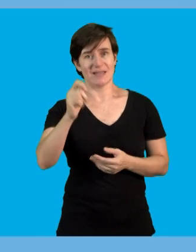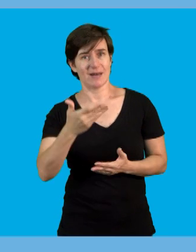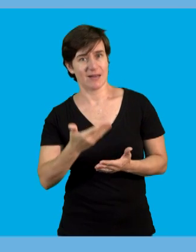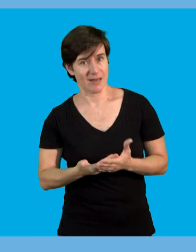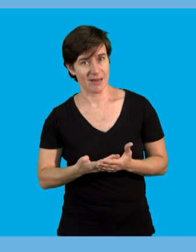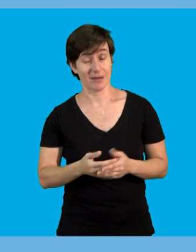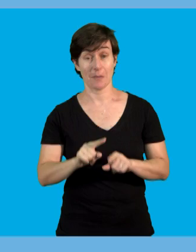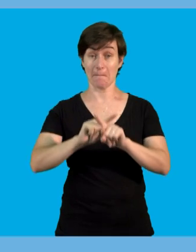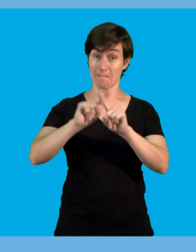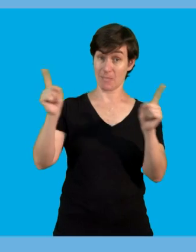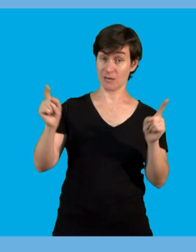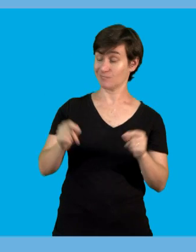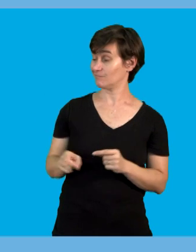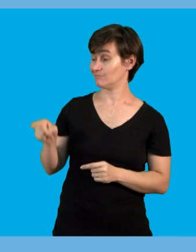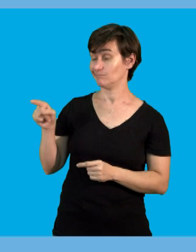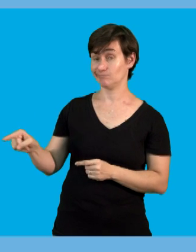whereas